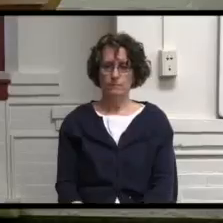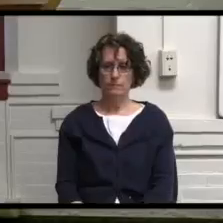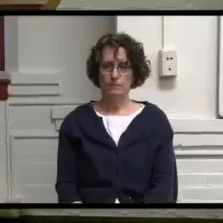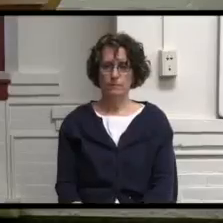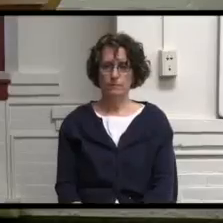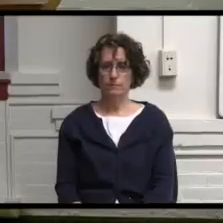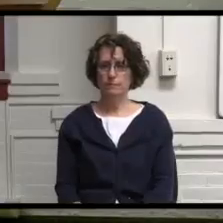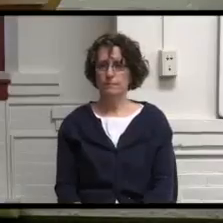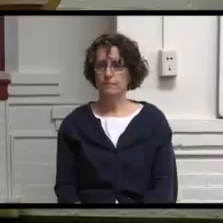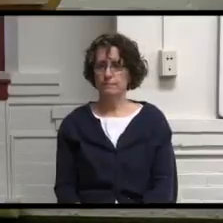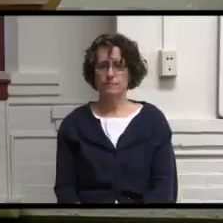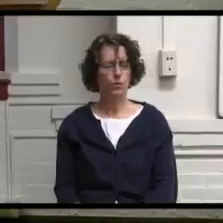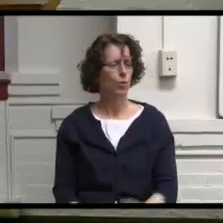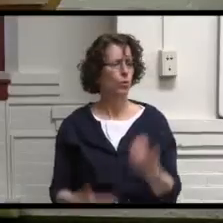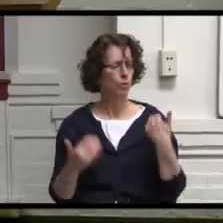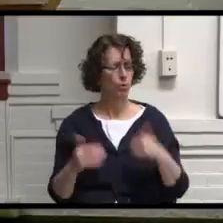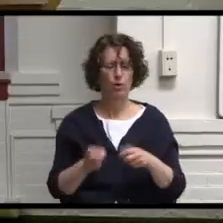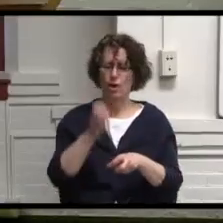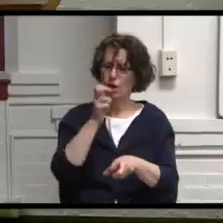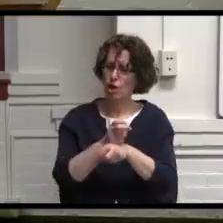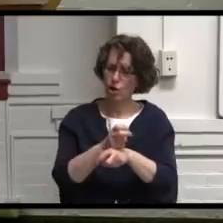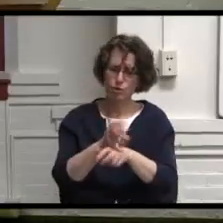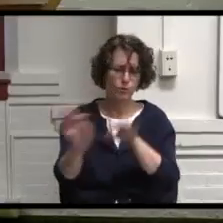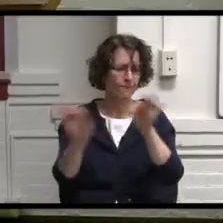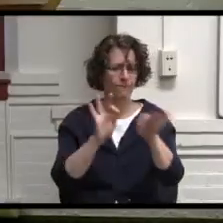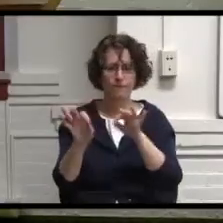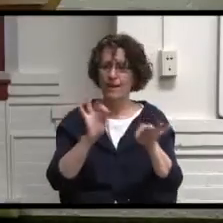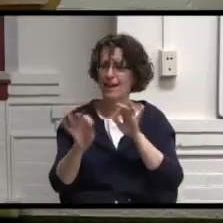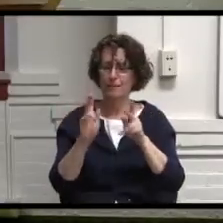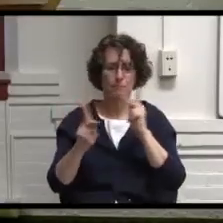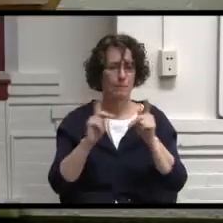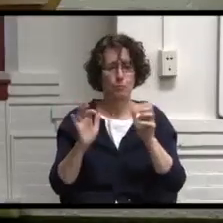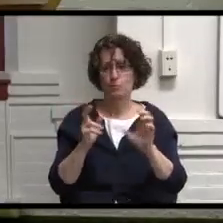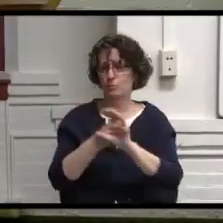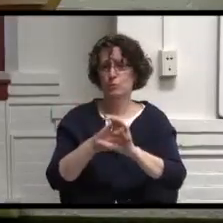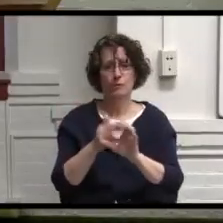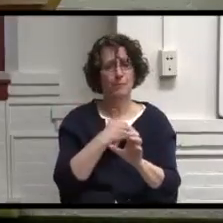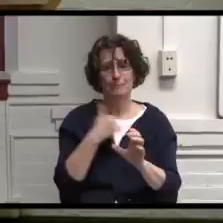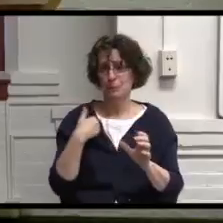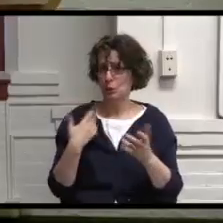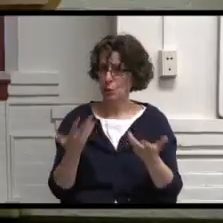because it's difficult to find individuals to fill all the slots.